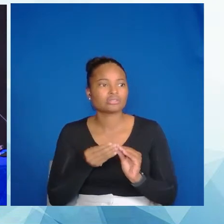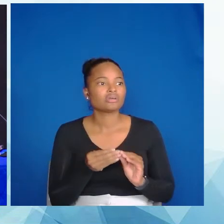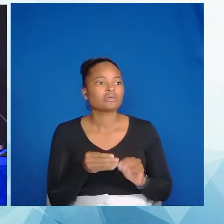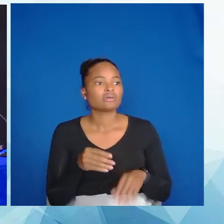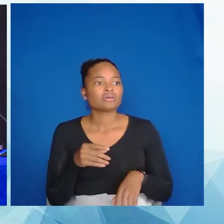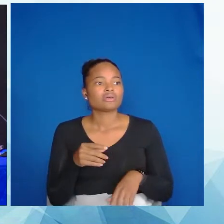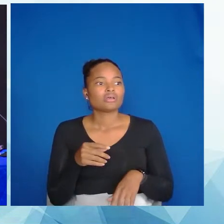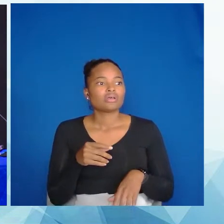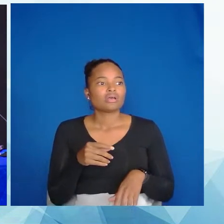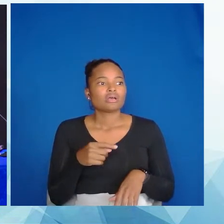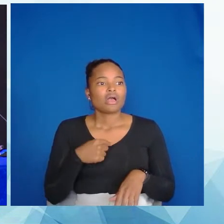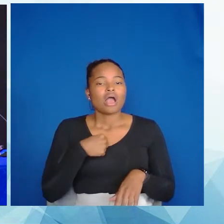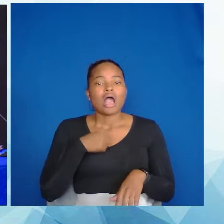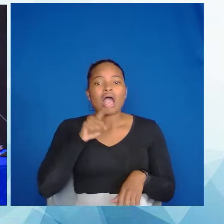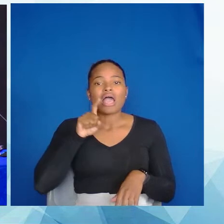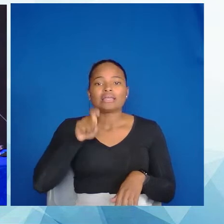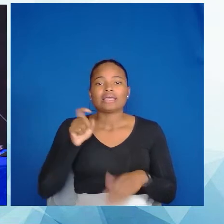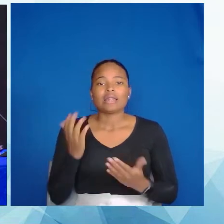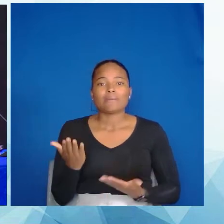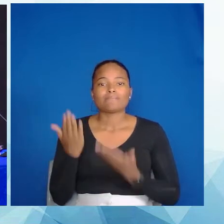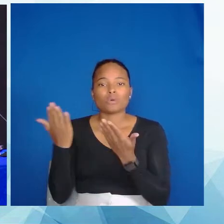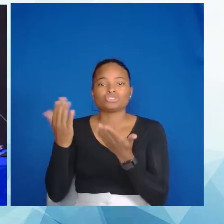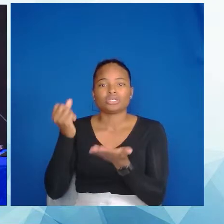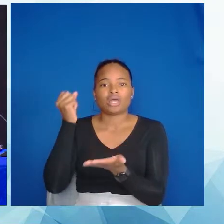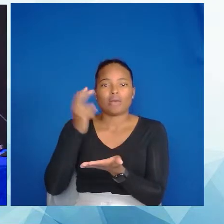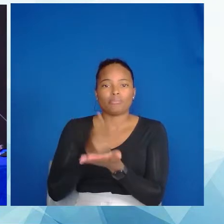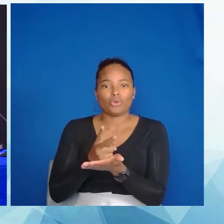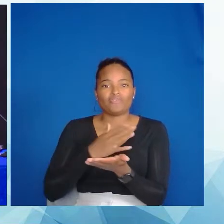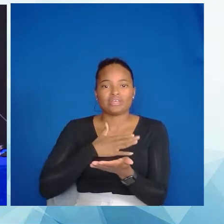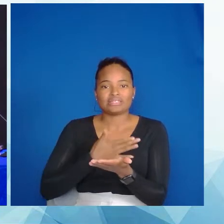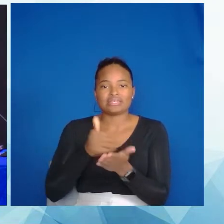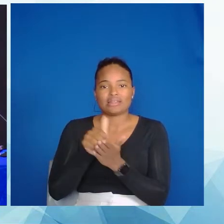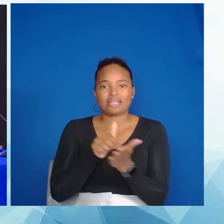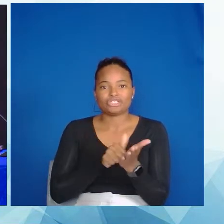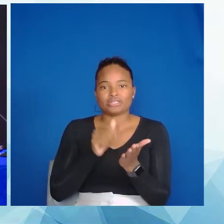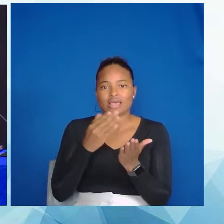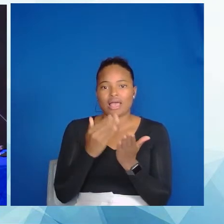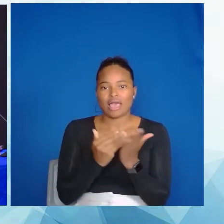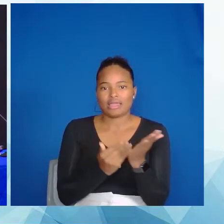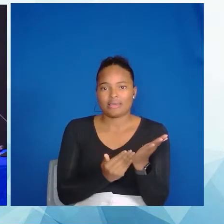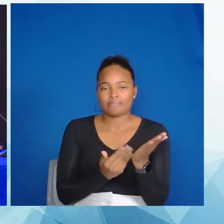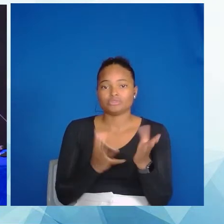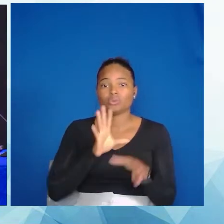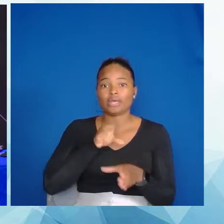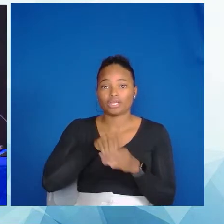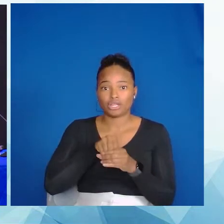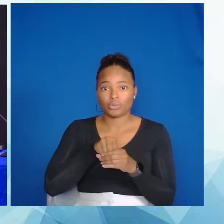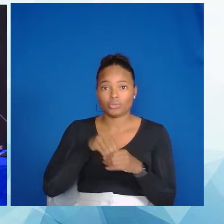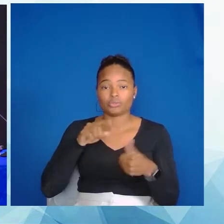need to have a motion to approve the consent agenda items to include